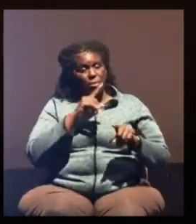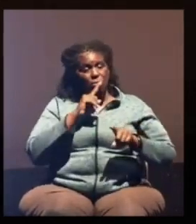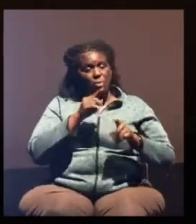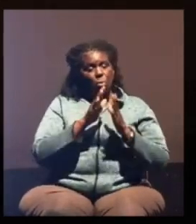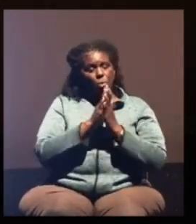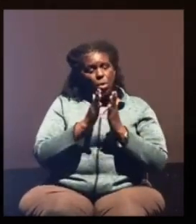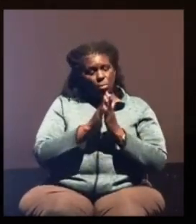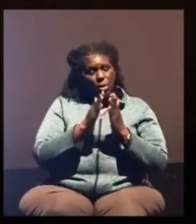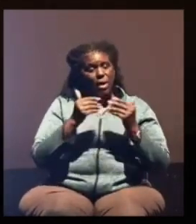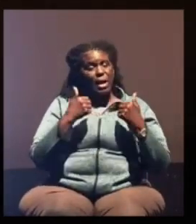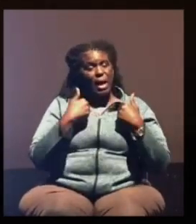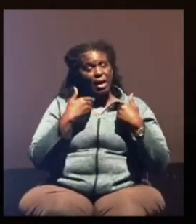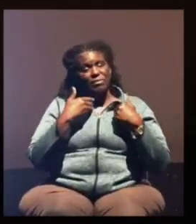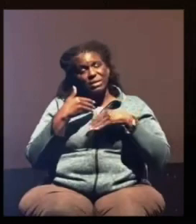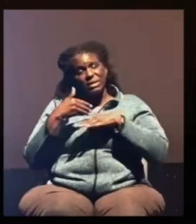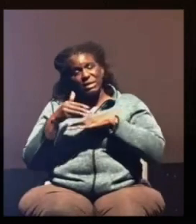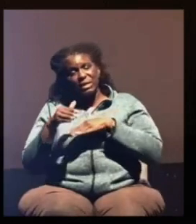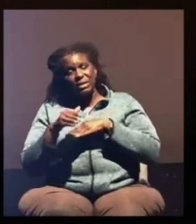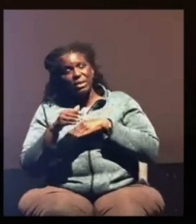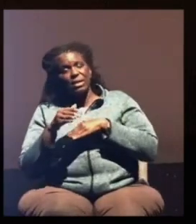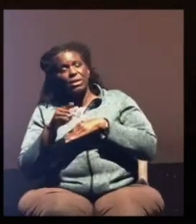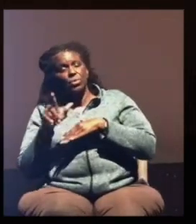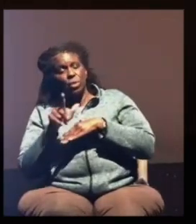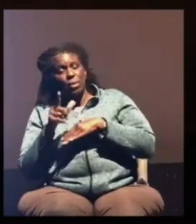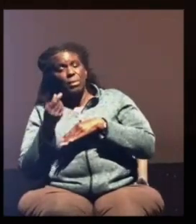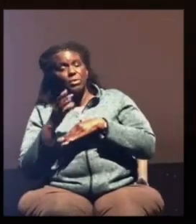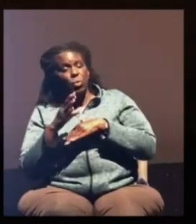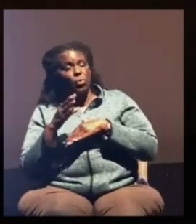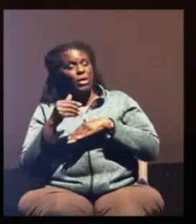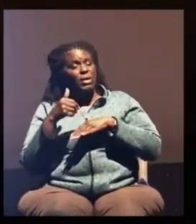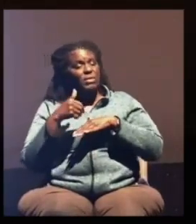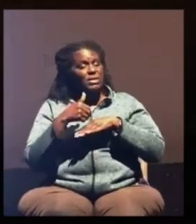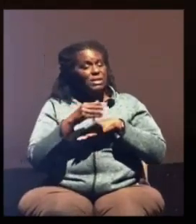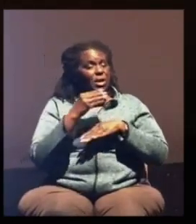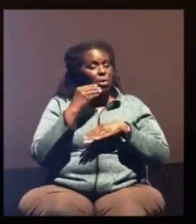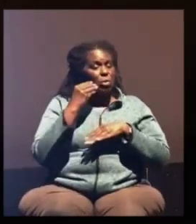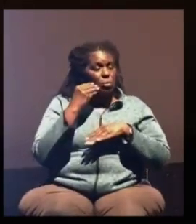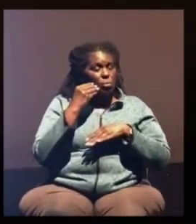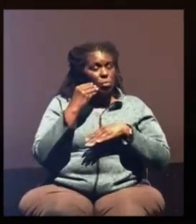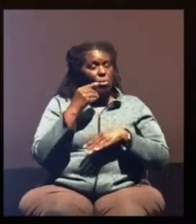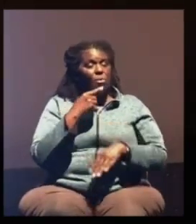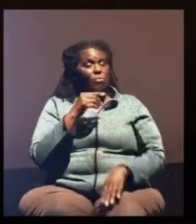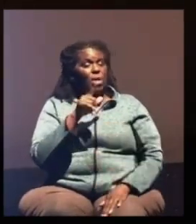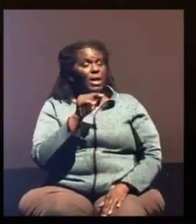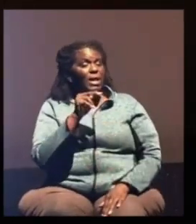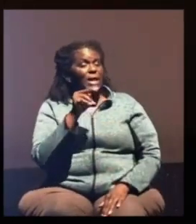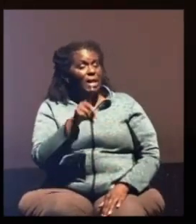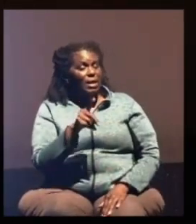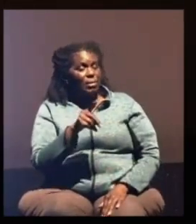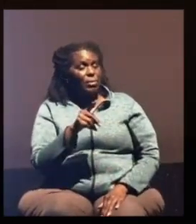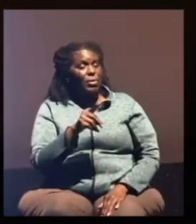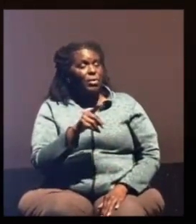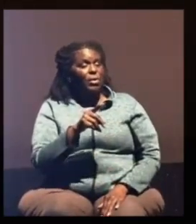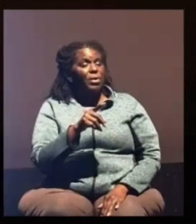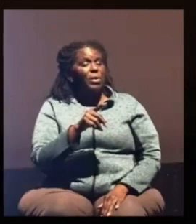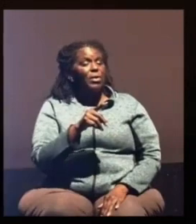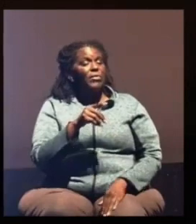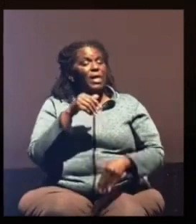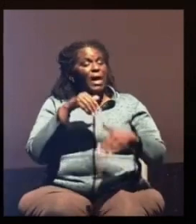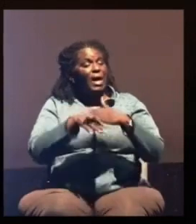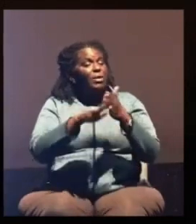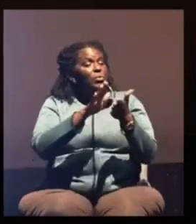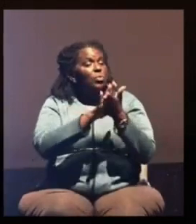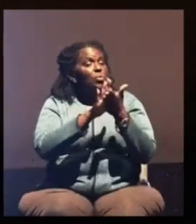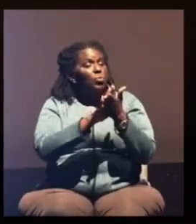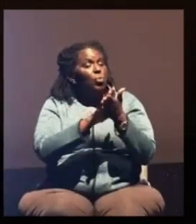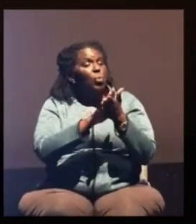not possible to go to the libraries themselves. And Redlands is under the same kind of operations now, where they're going into the schools to give